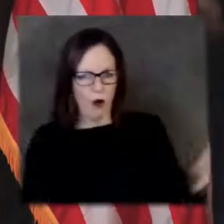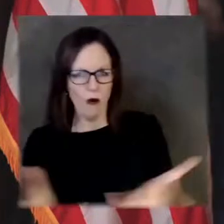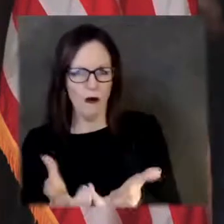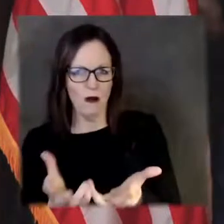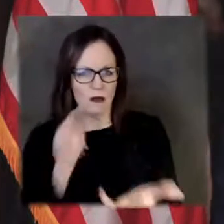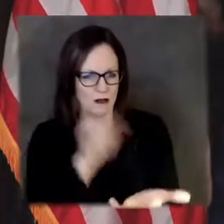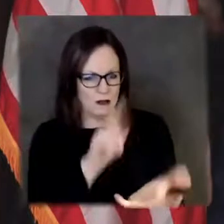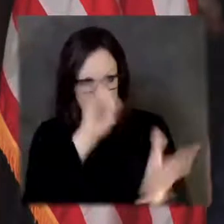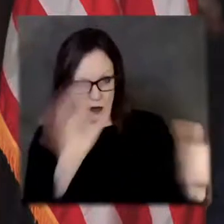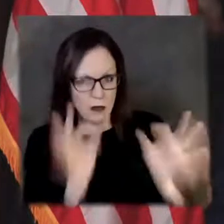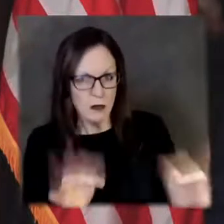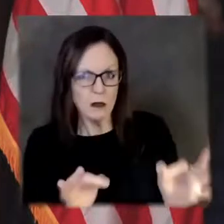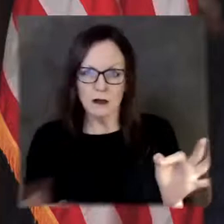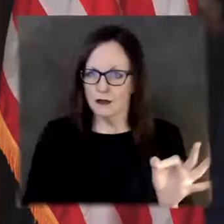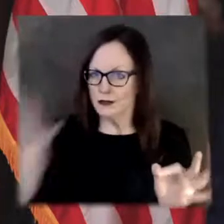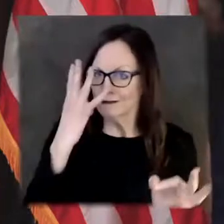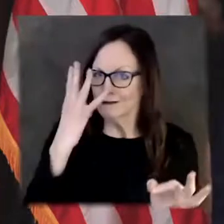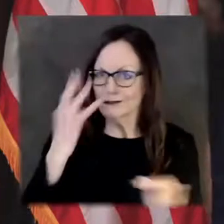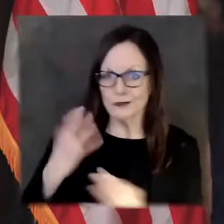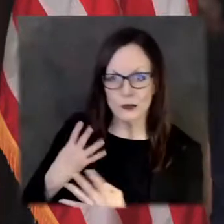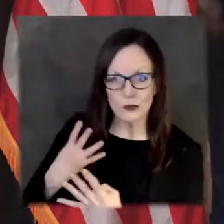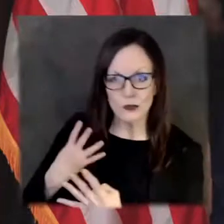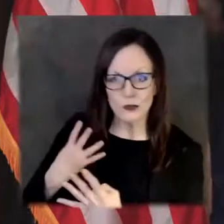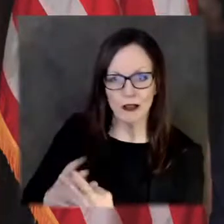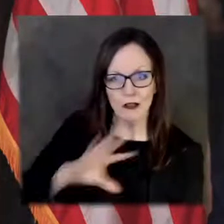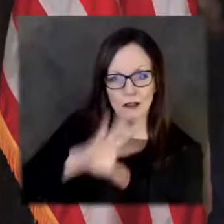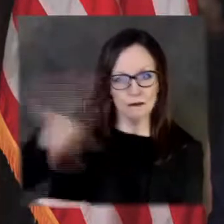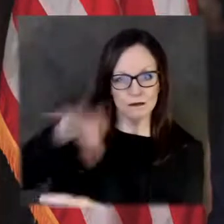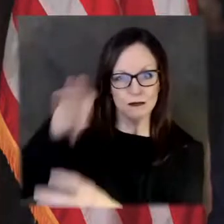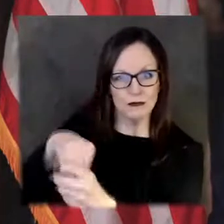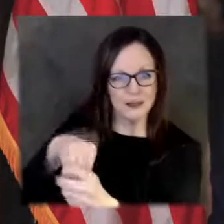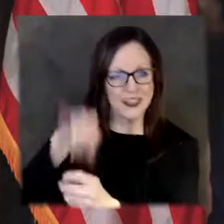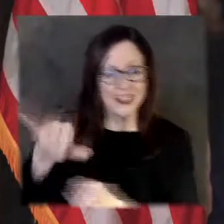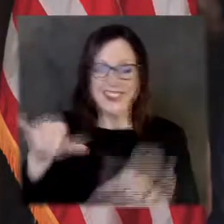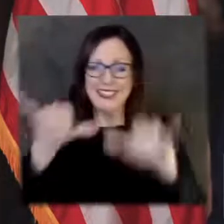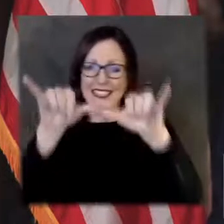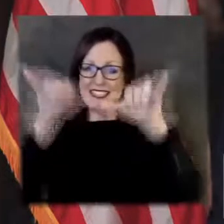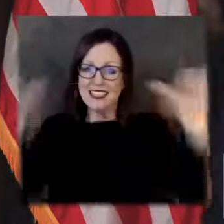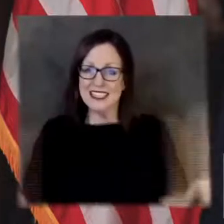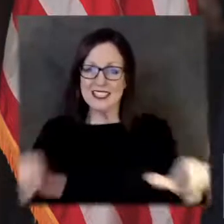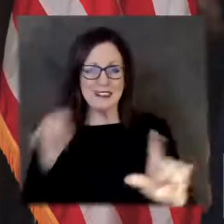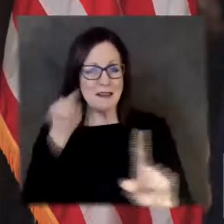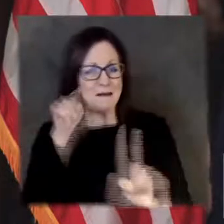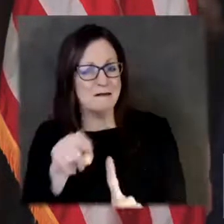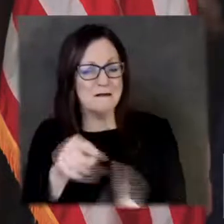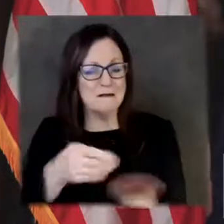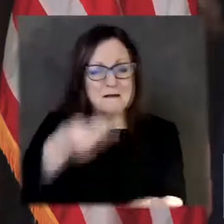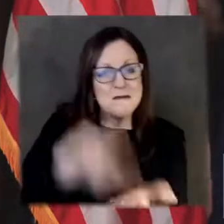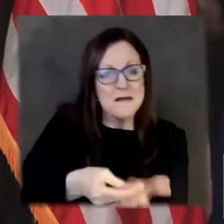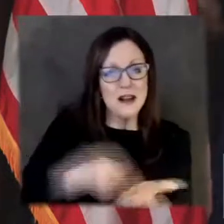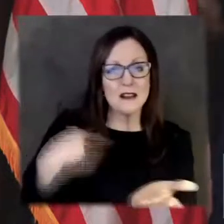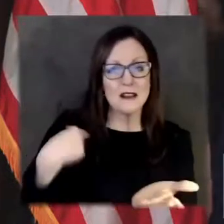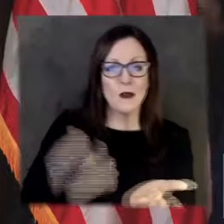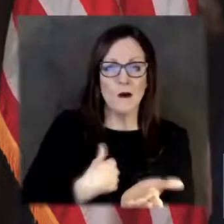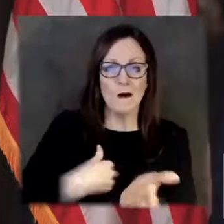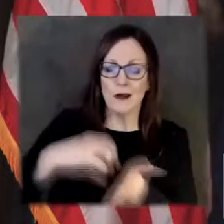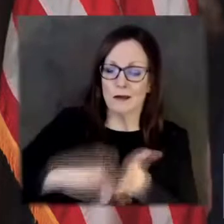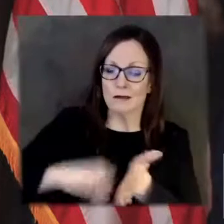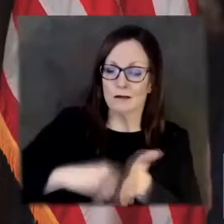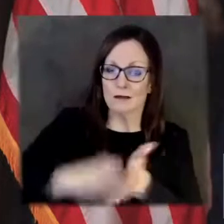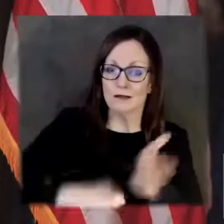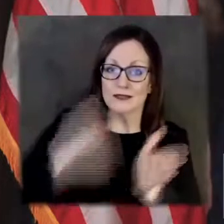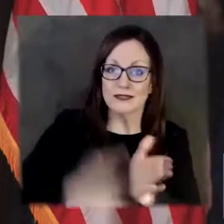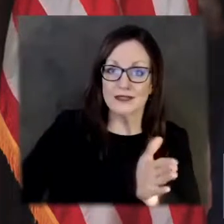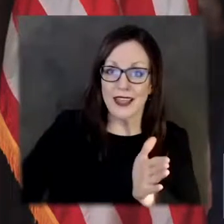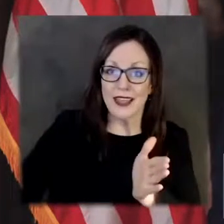for folks who need mental health services or substance abuse treatment. Our prisons have been overcrowded, which costs